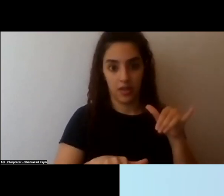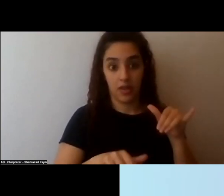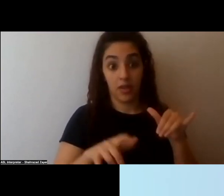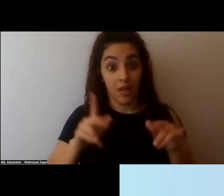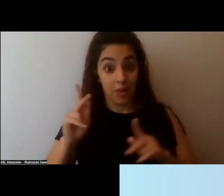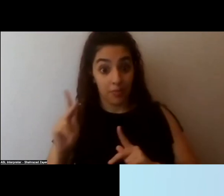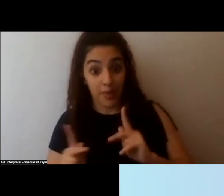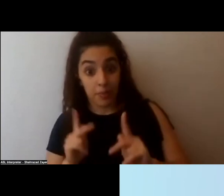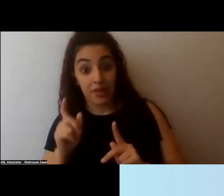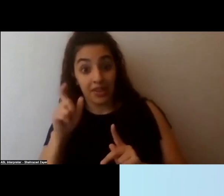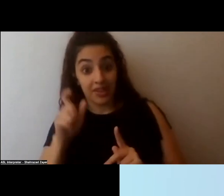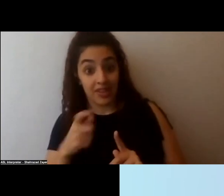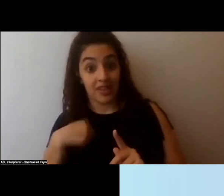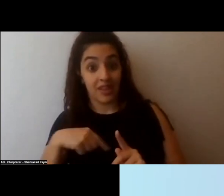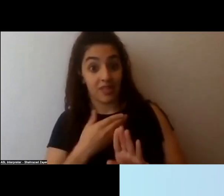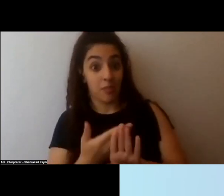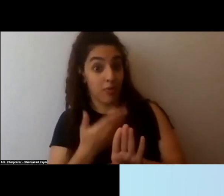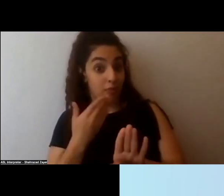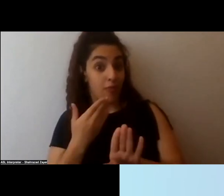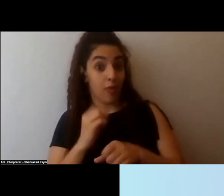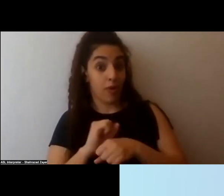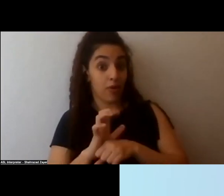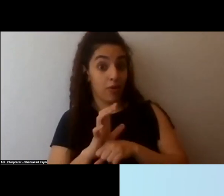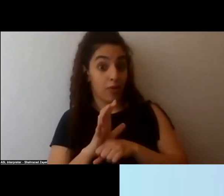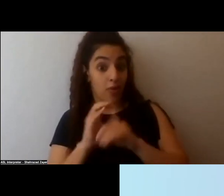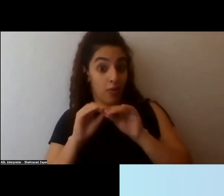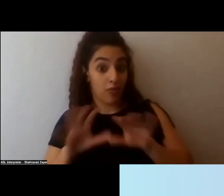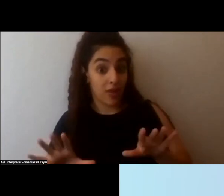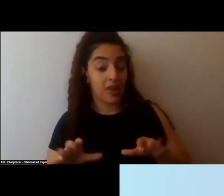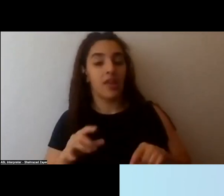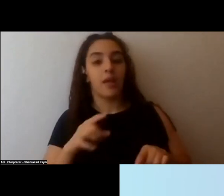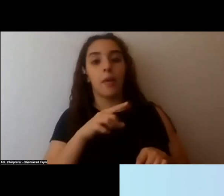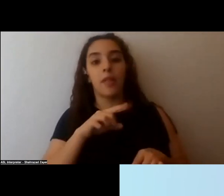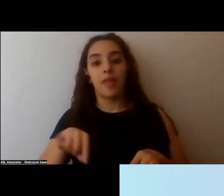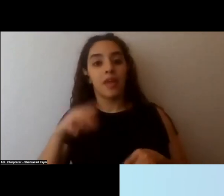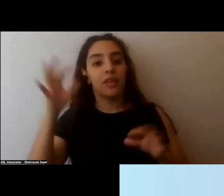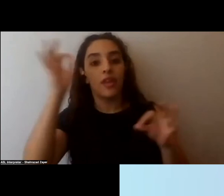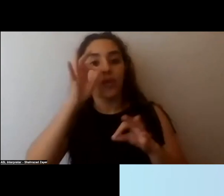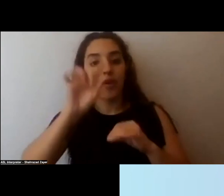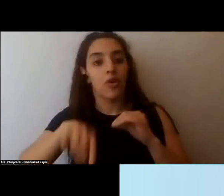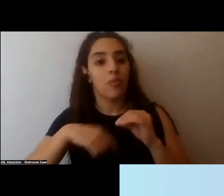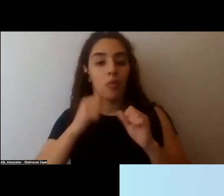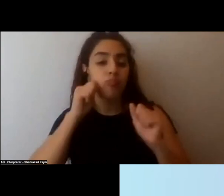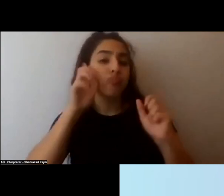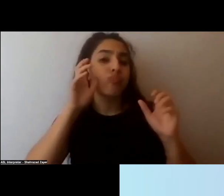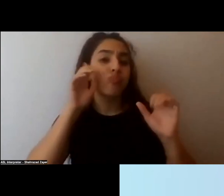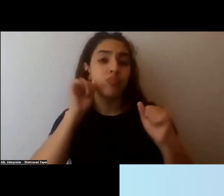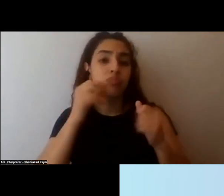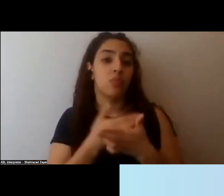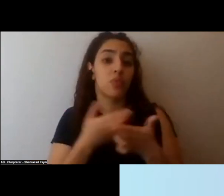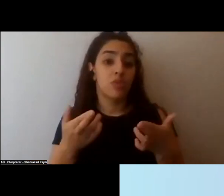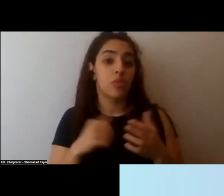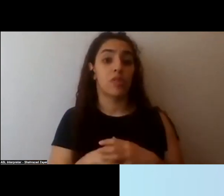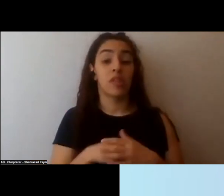they just weren't aware of this wonderful resource. And now that they have it,